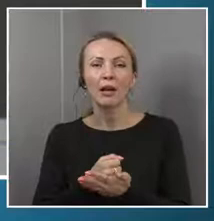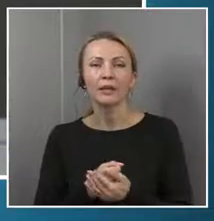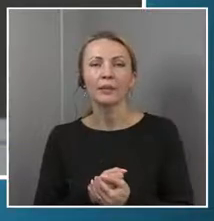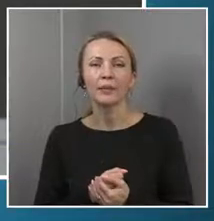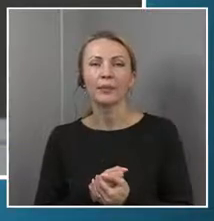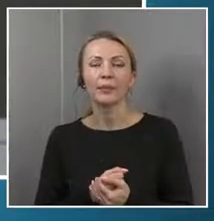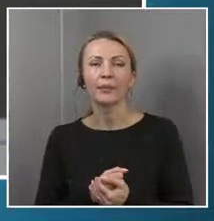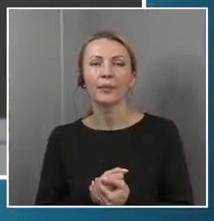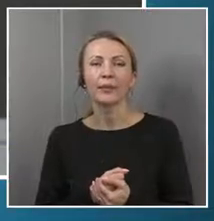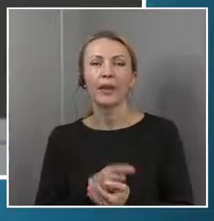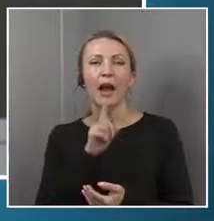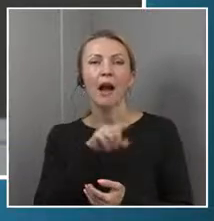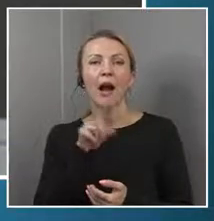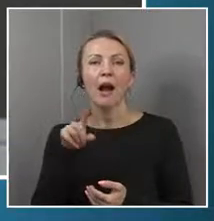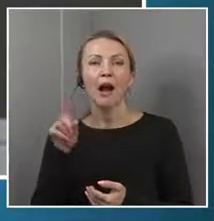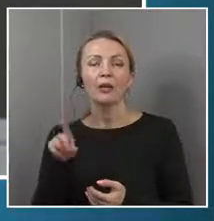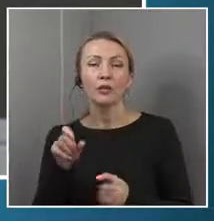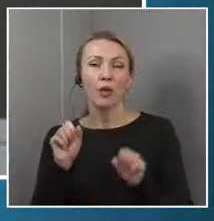are varied and diverse.